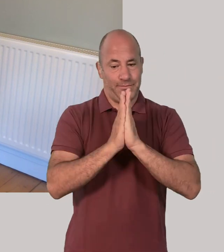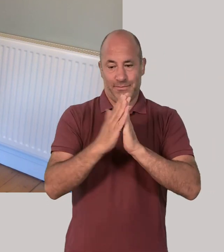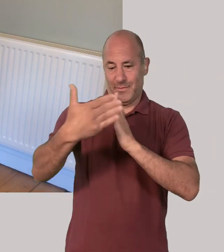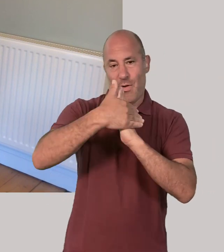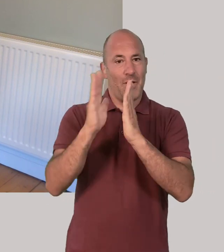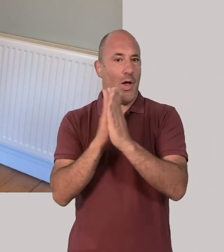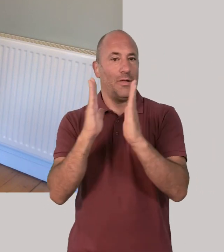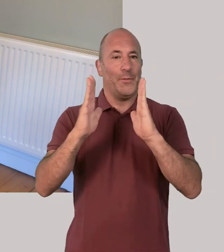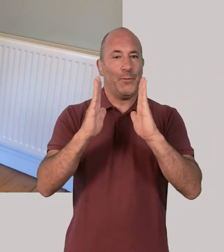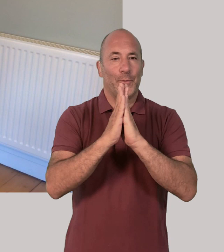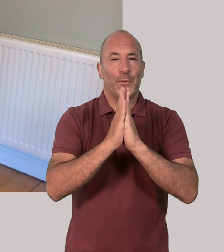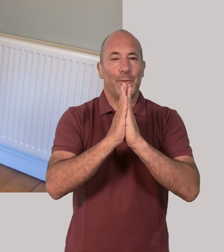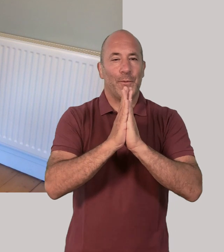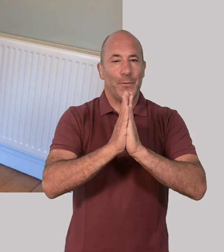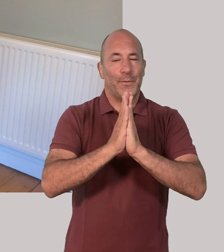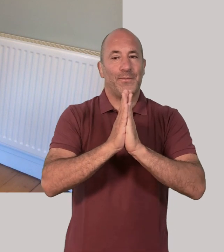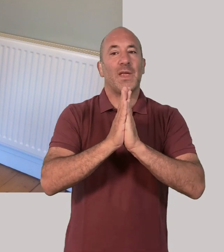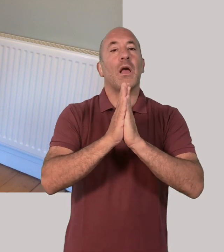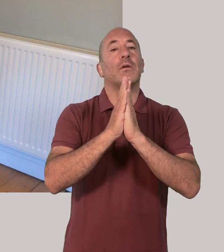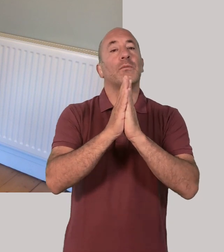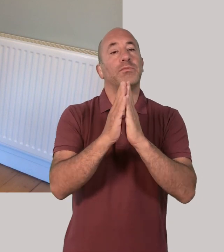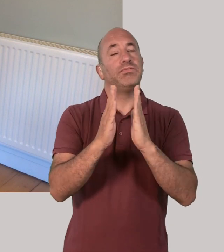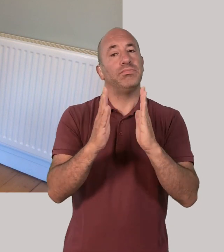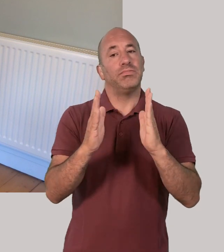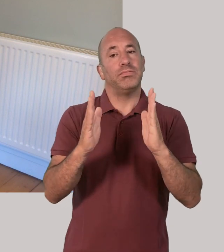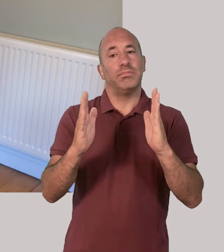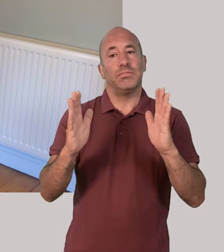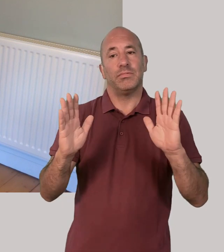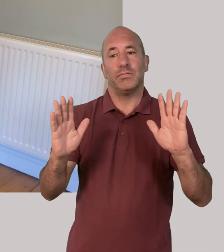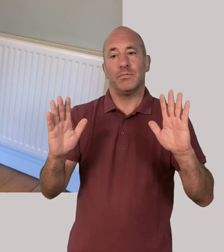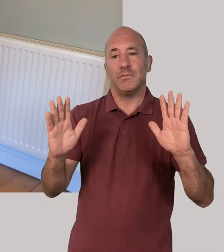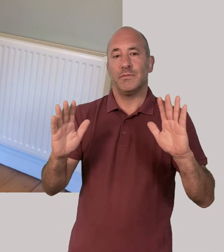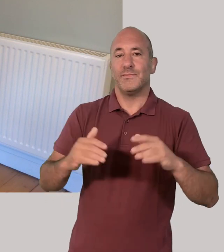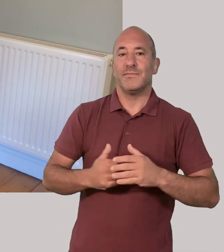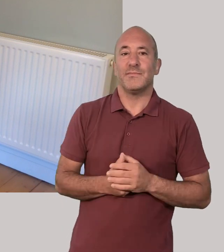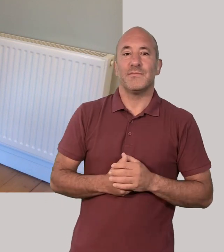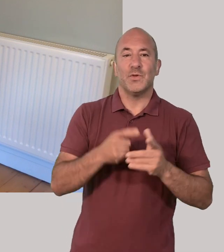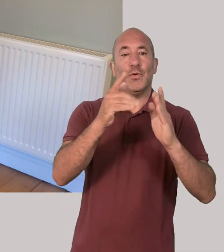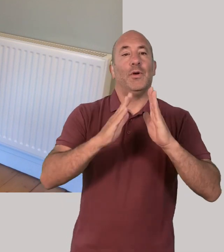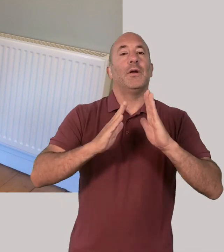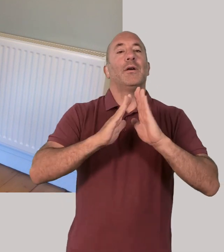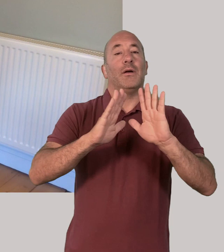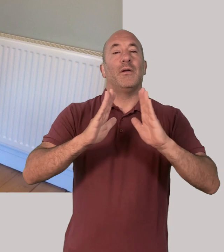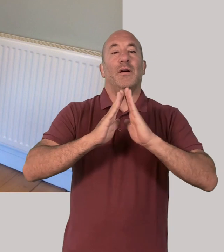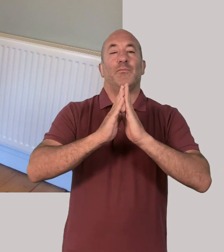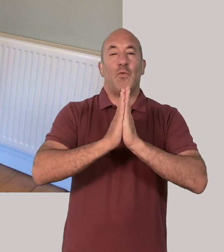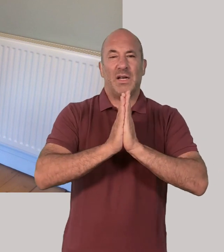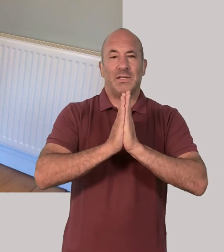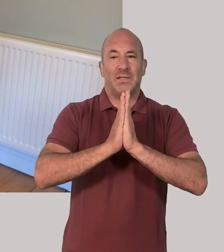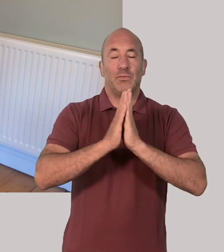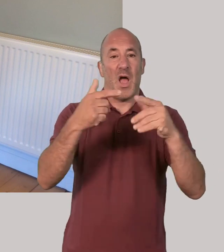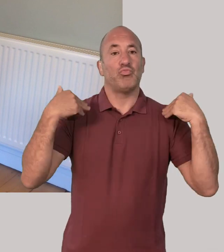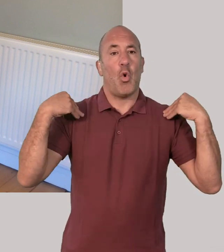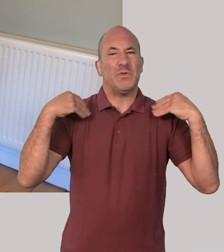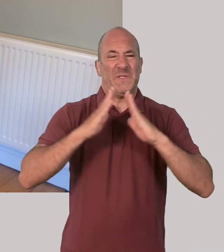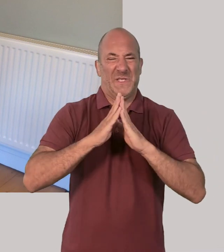together gently. And release. And see if when you press, you can relax your